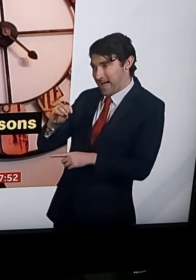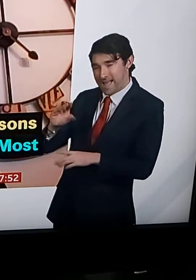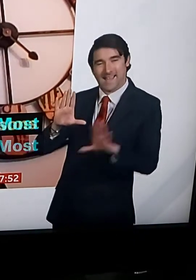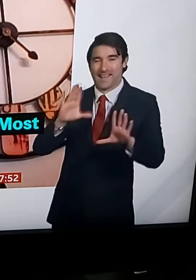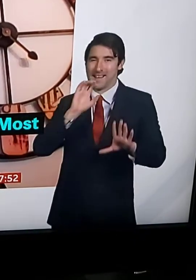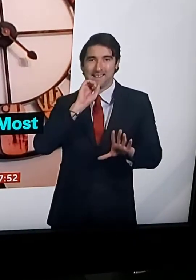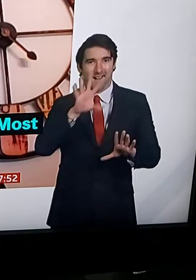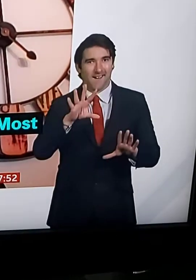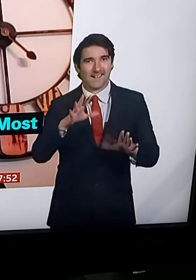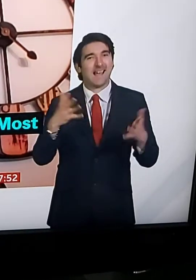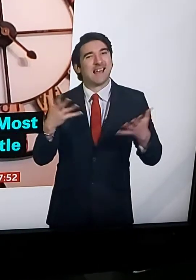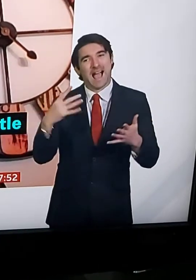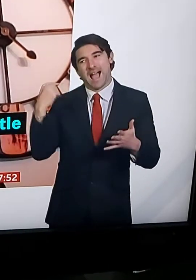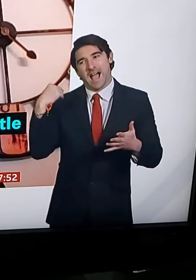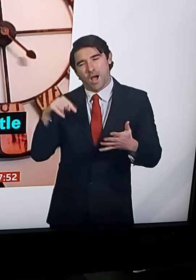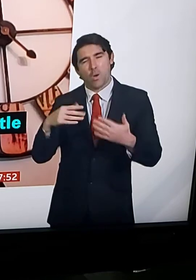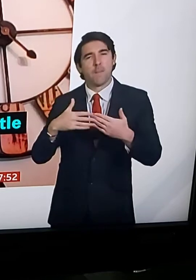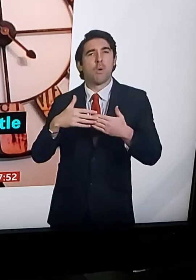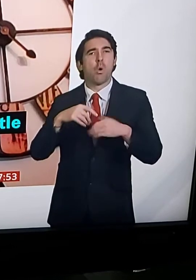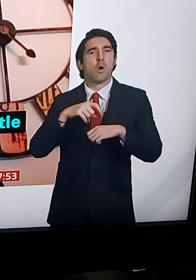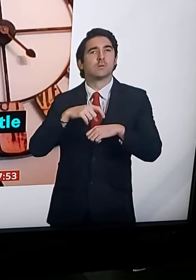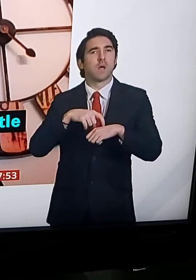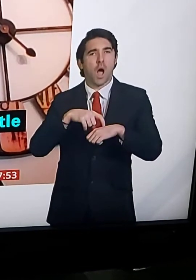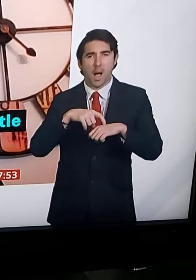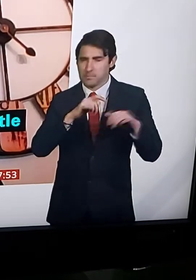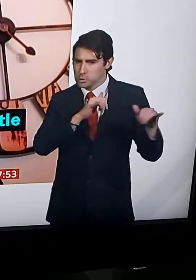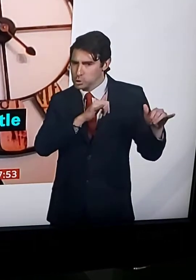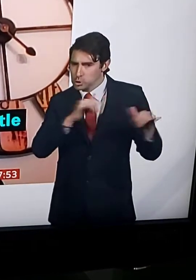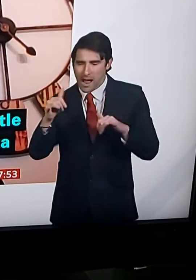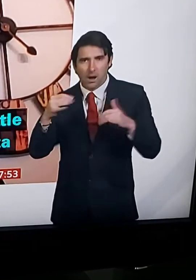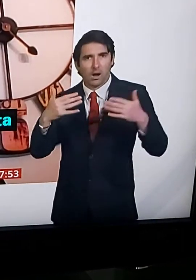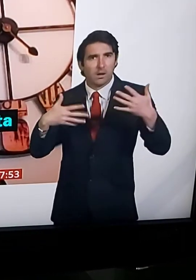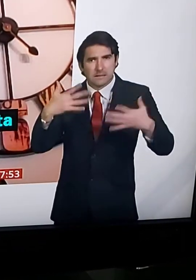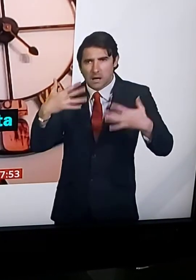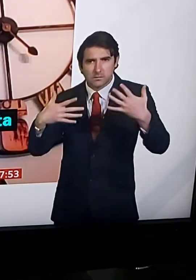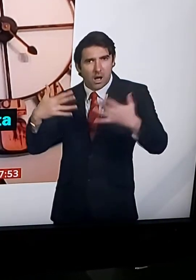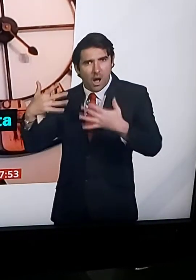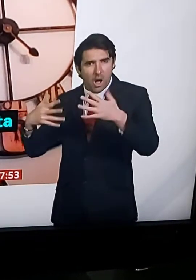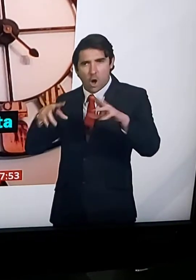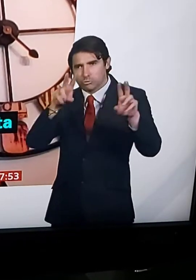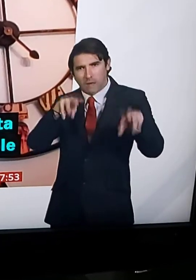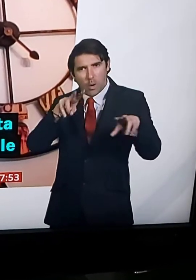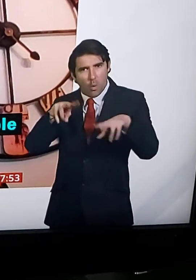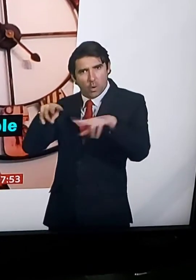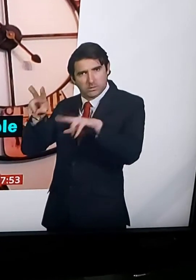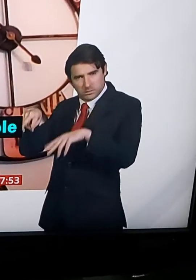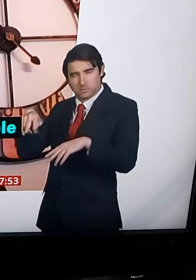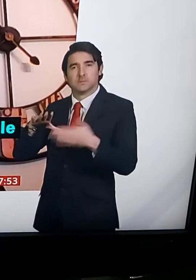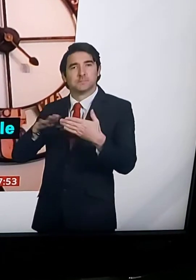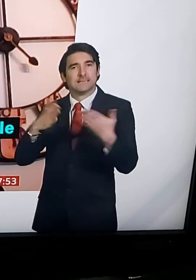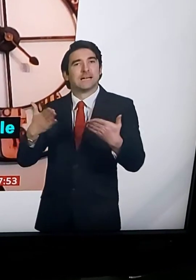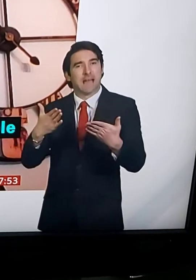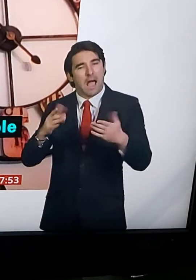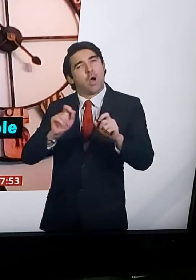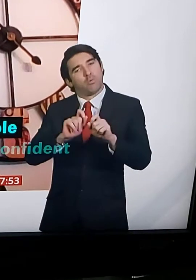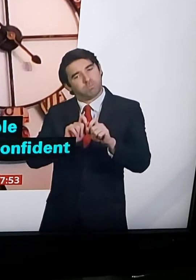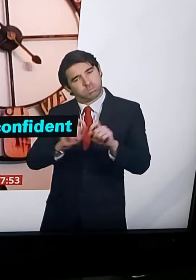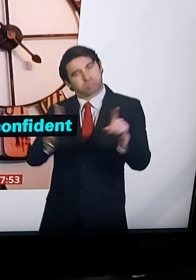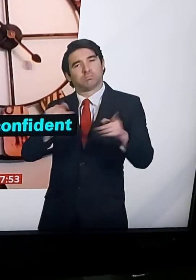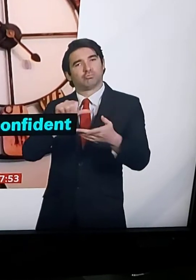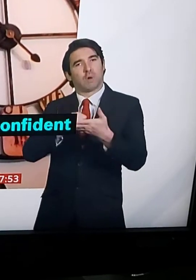time to look at the data records of all of those eligible customers. So we are very confident that this time round we will be getting it right